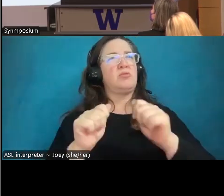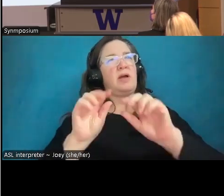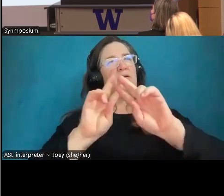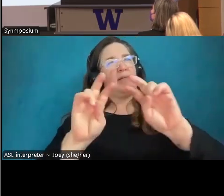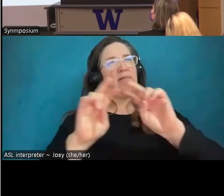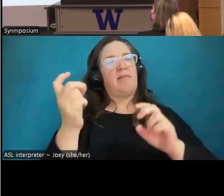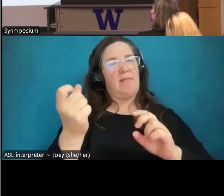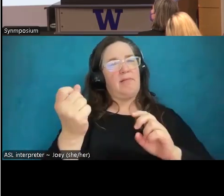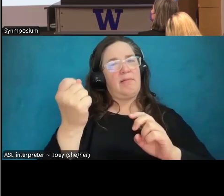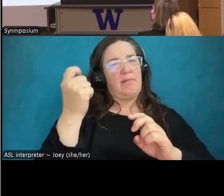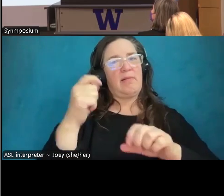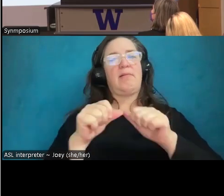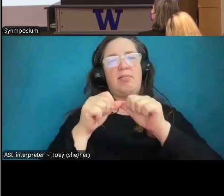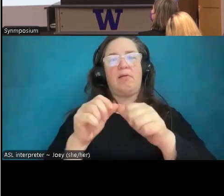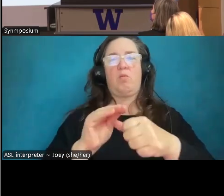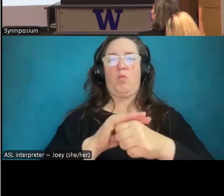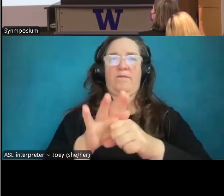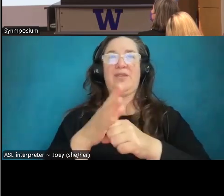space.